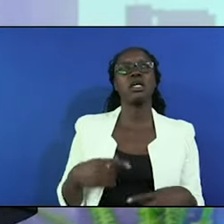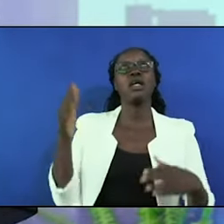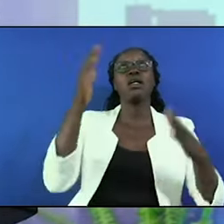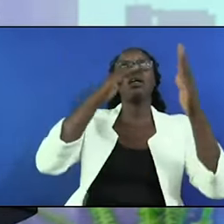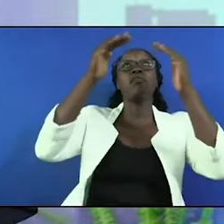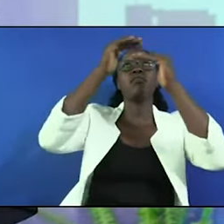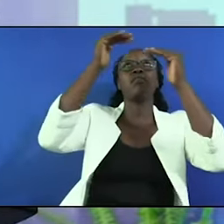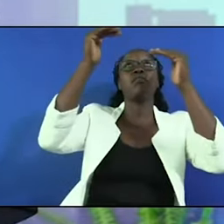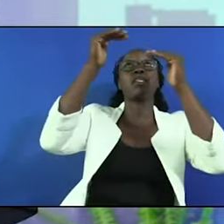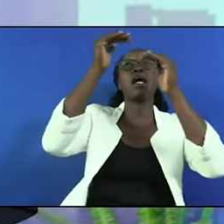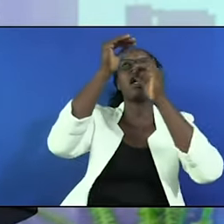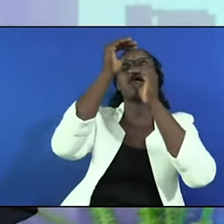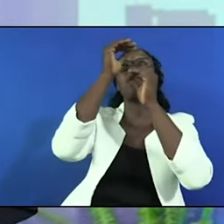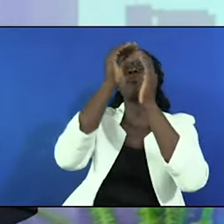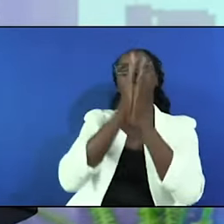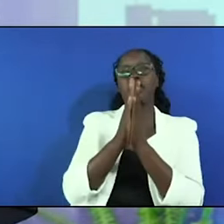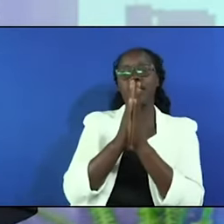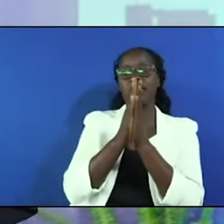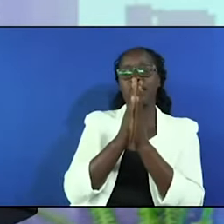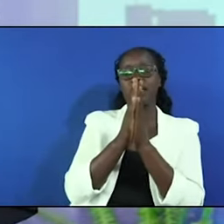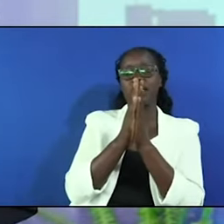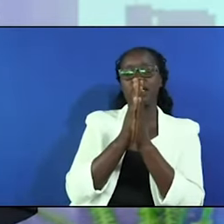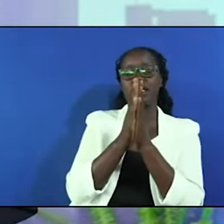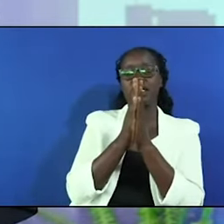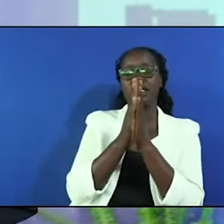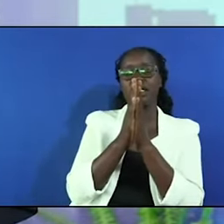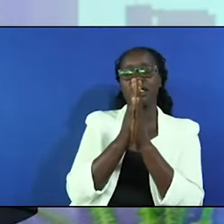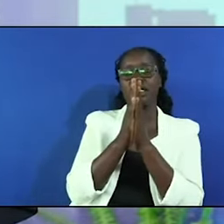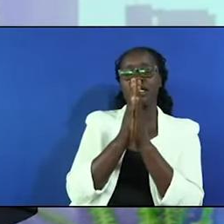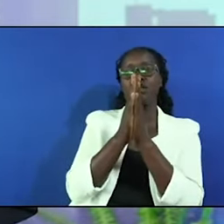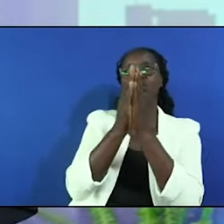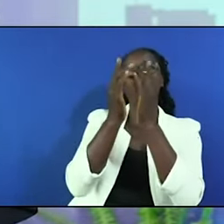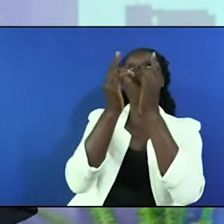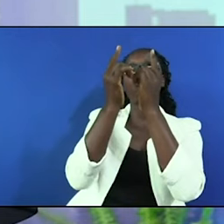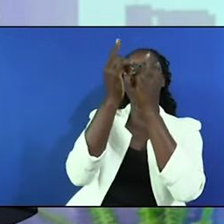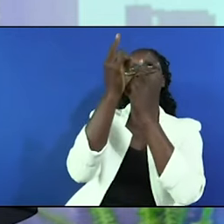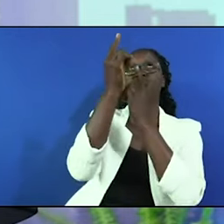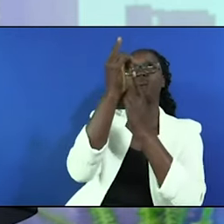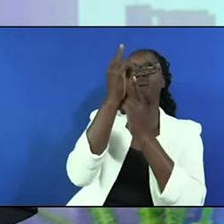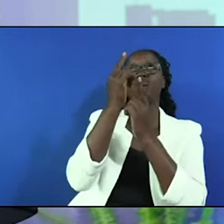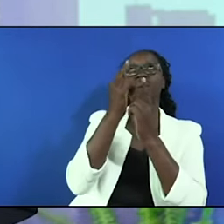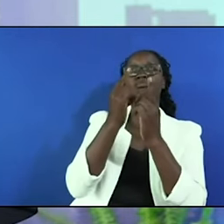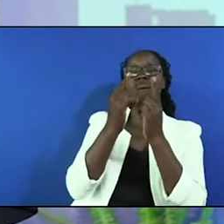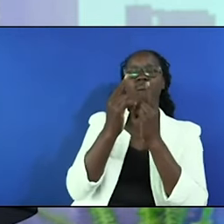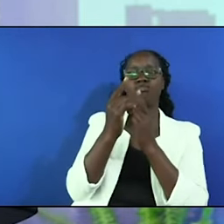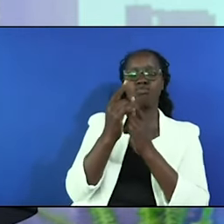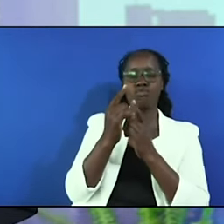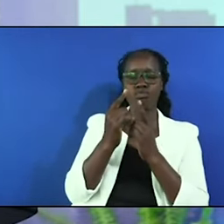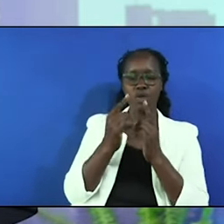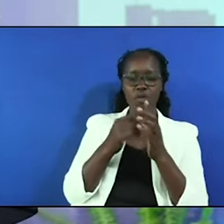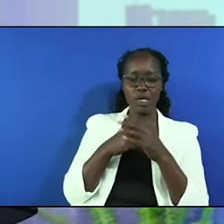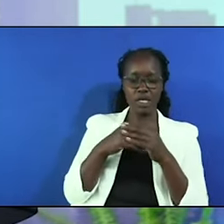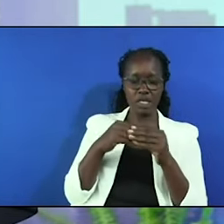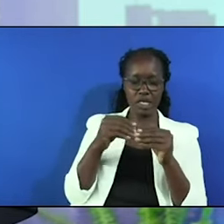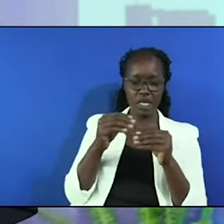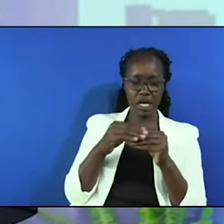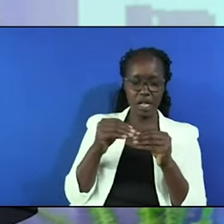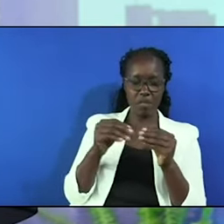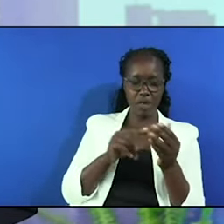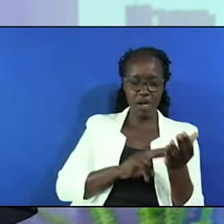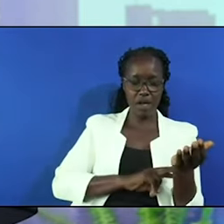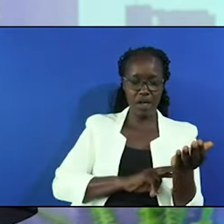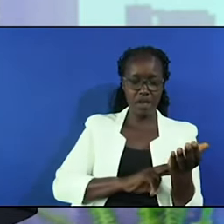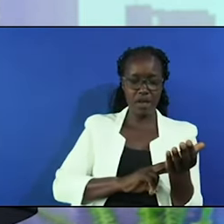Heavenly Father, I am praying that you will calm my nerves and that you